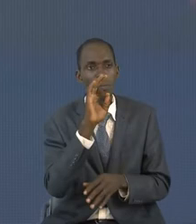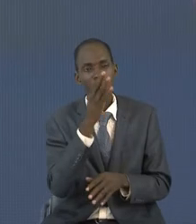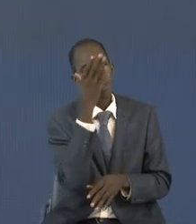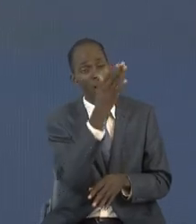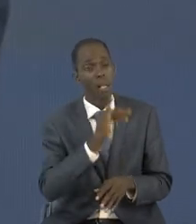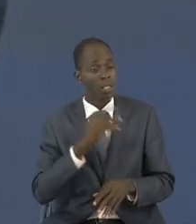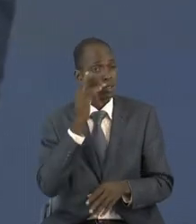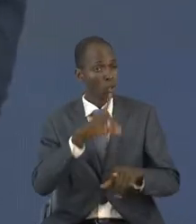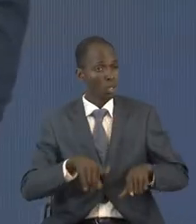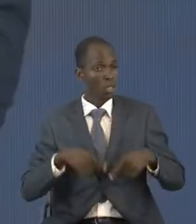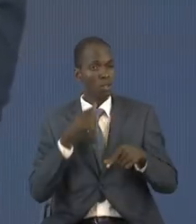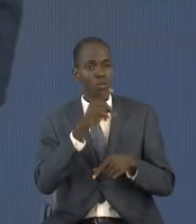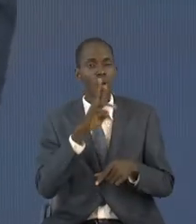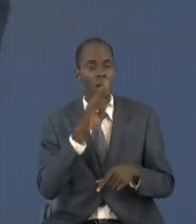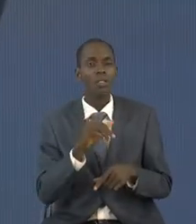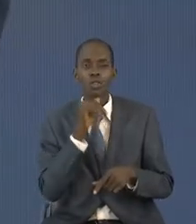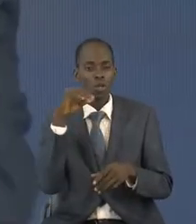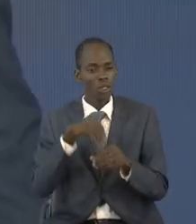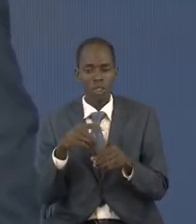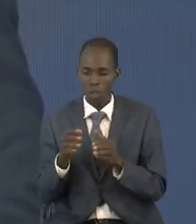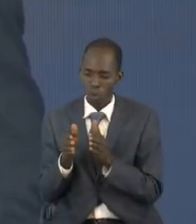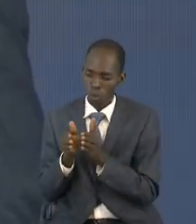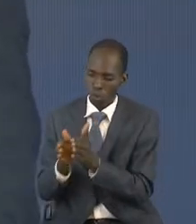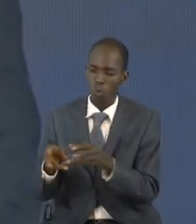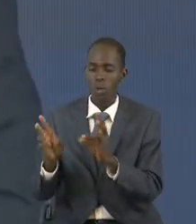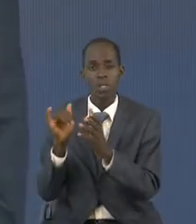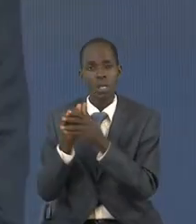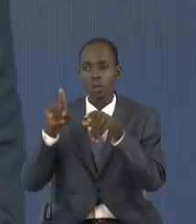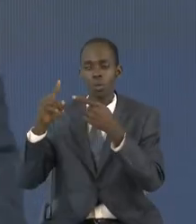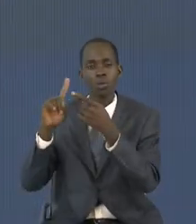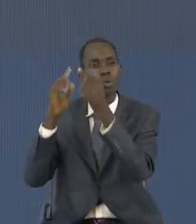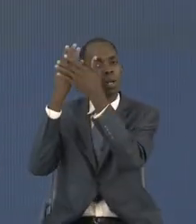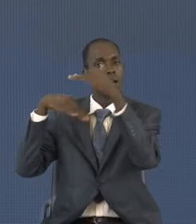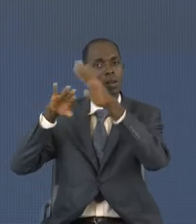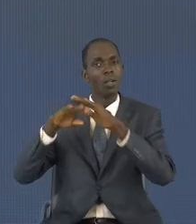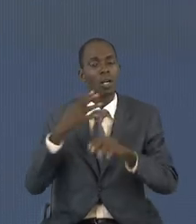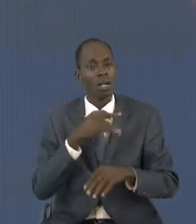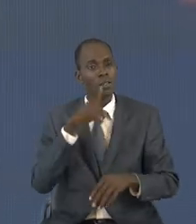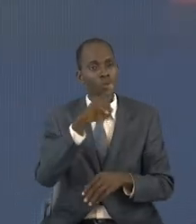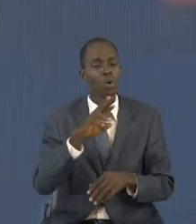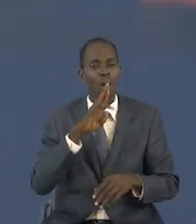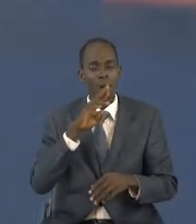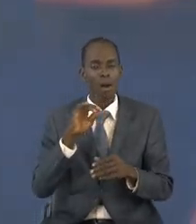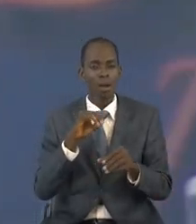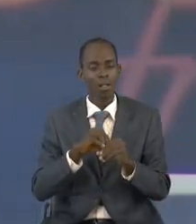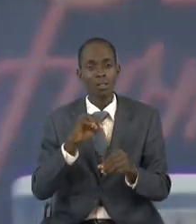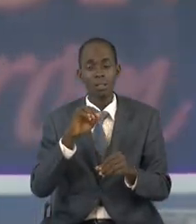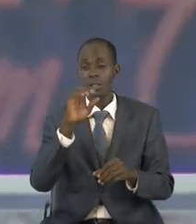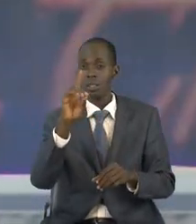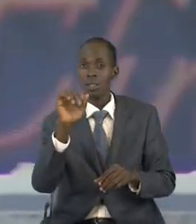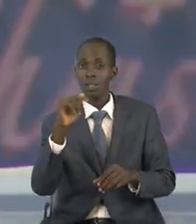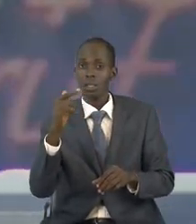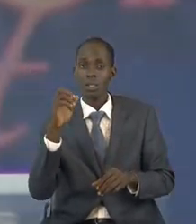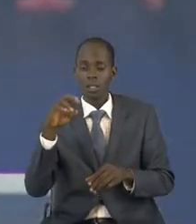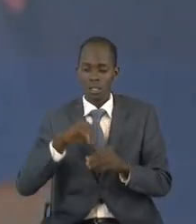are not in the narrow path that leads to heaven. And you're a dagger in my heart. If it's a dagger in your